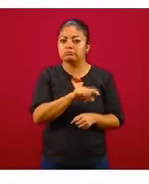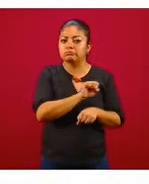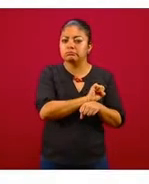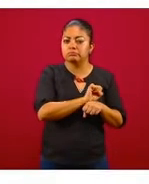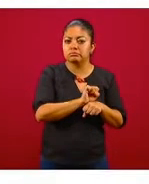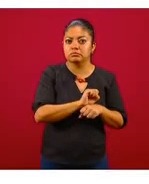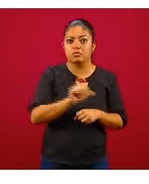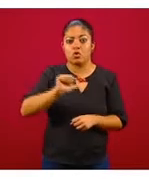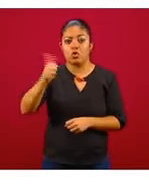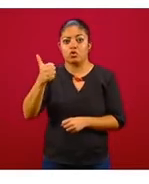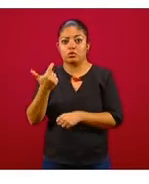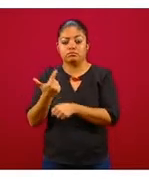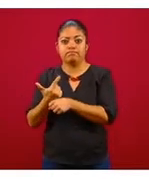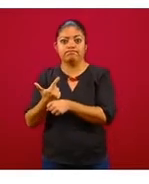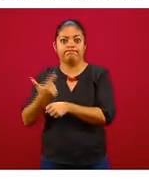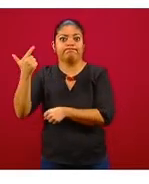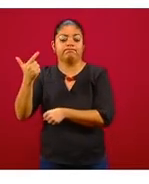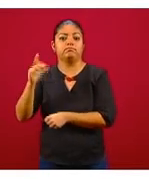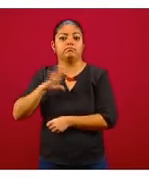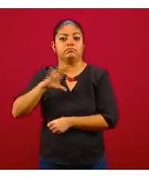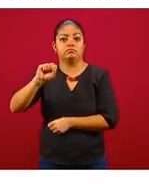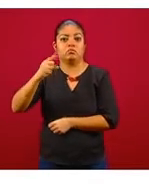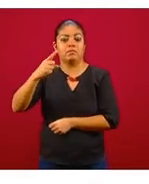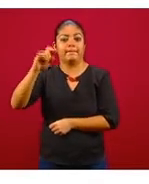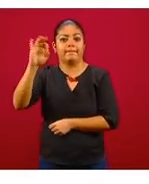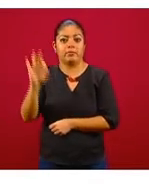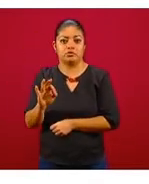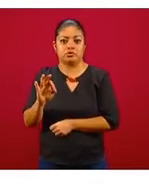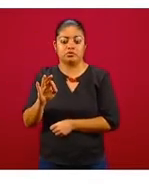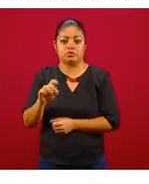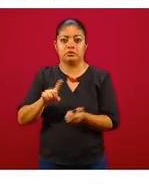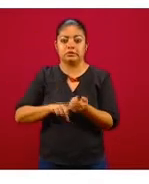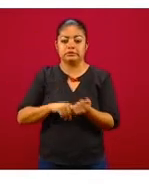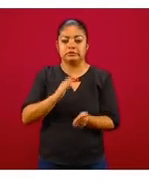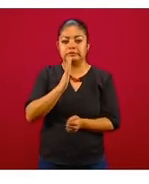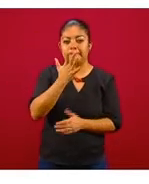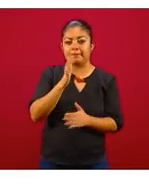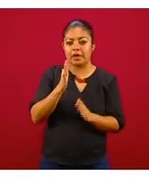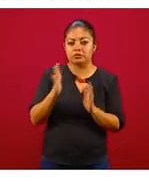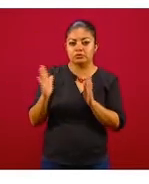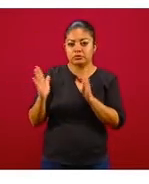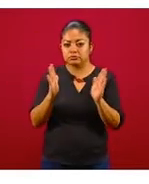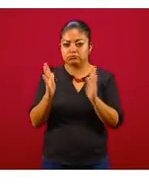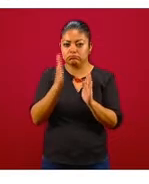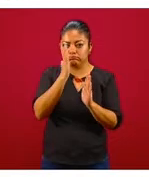positive, or the percentage of cases that came out positive.